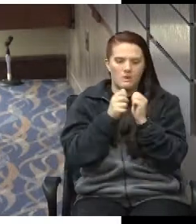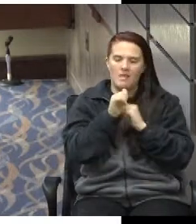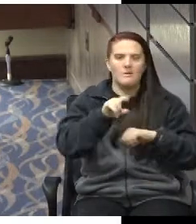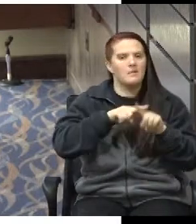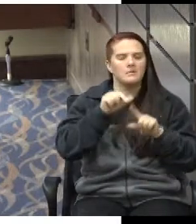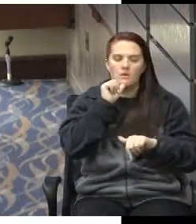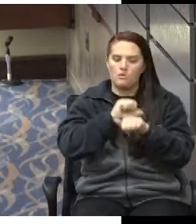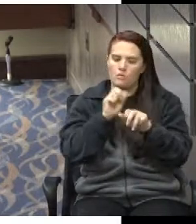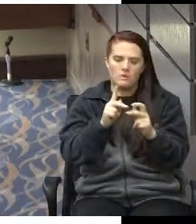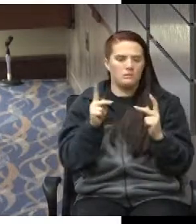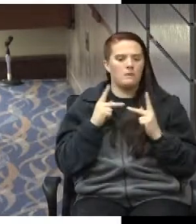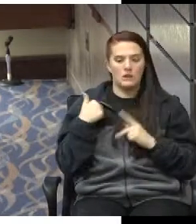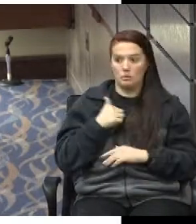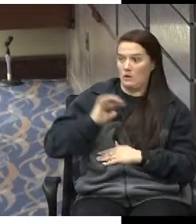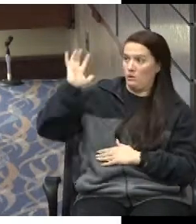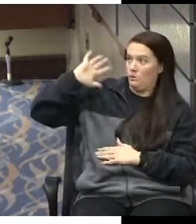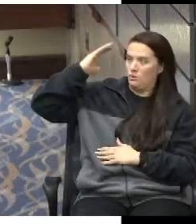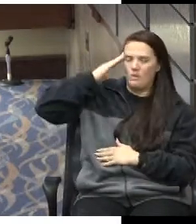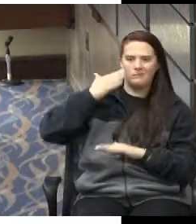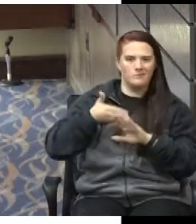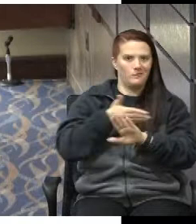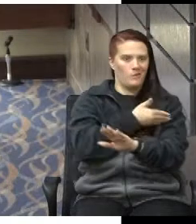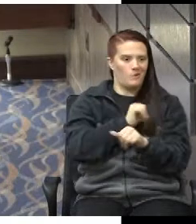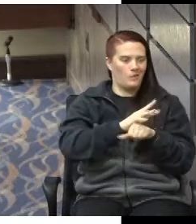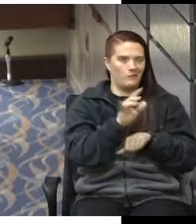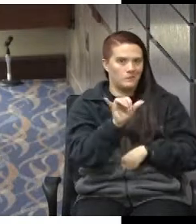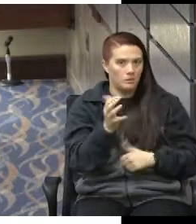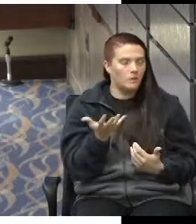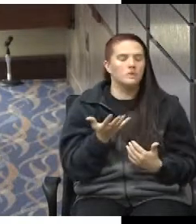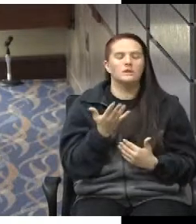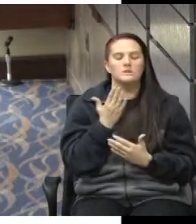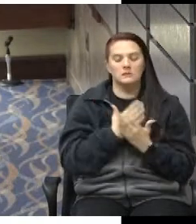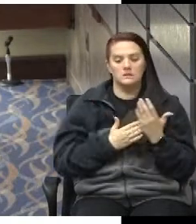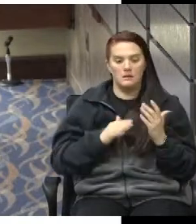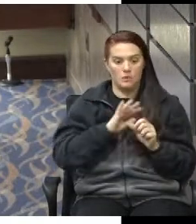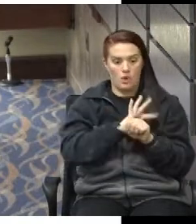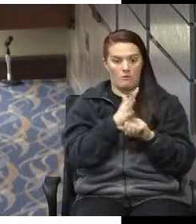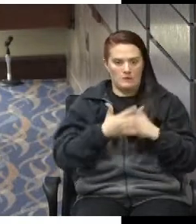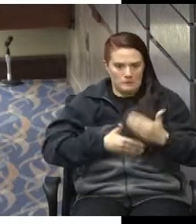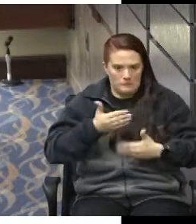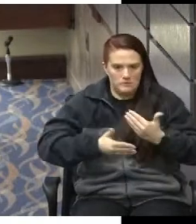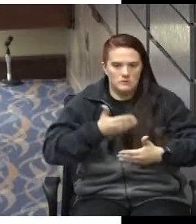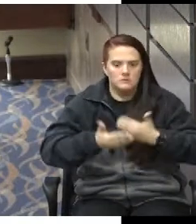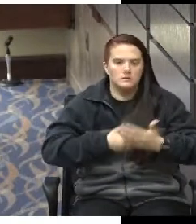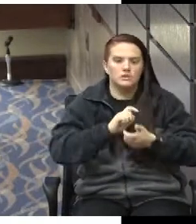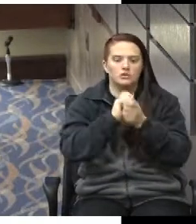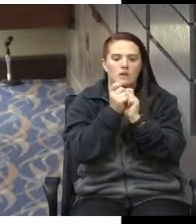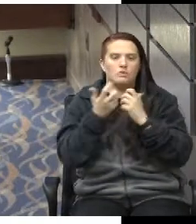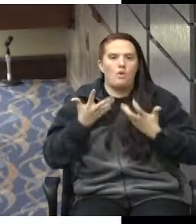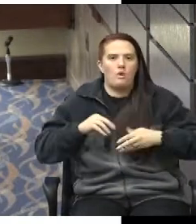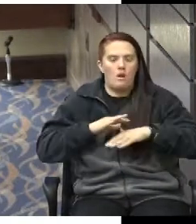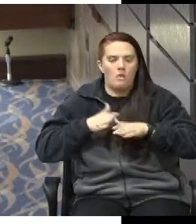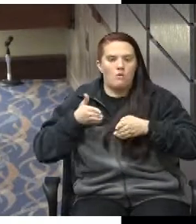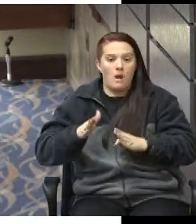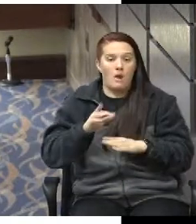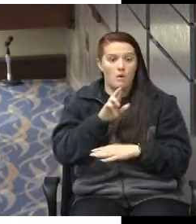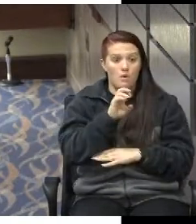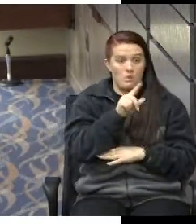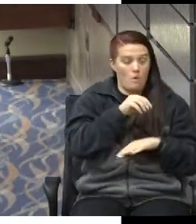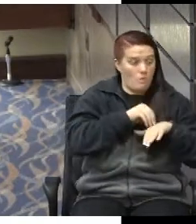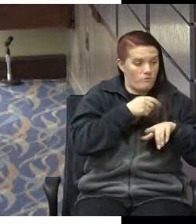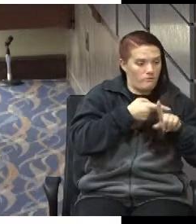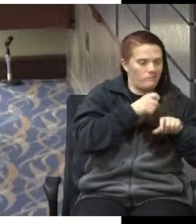the workplace that we used to know, even before COVID. In some respects, COVID accelerated trends that were already underway. Beyond the remote work, it's also